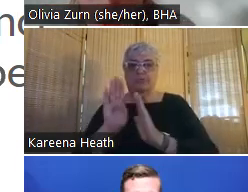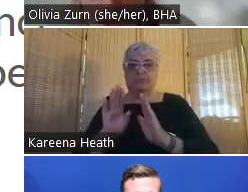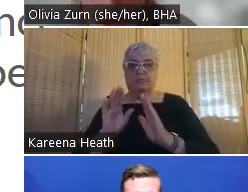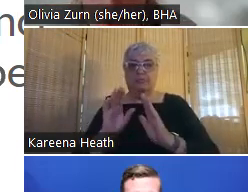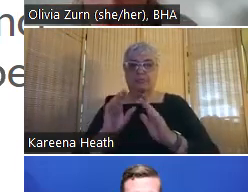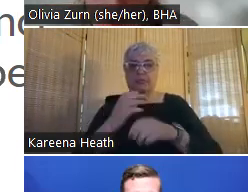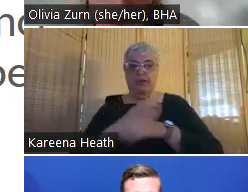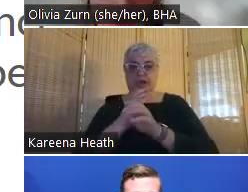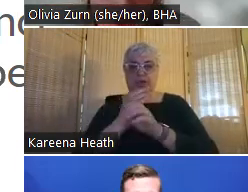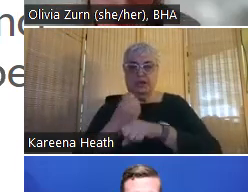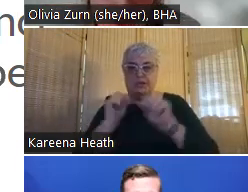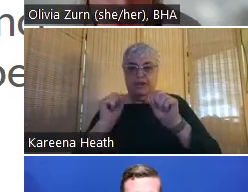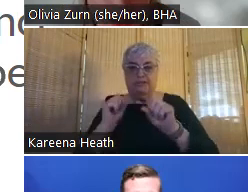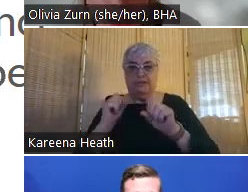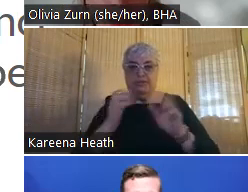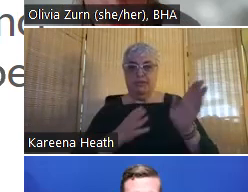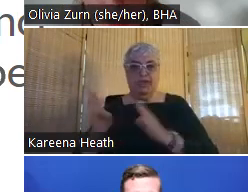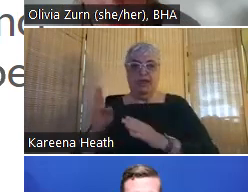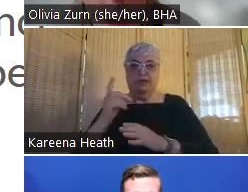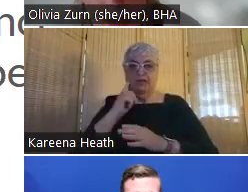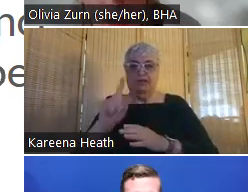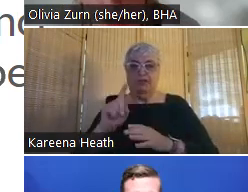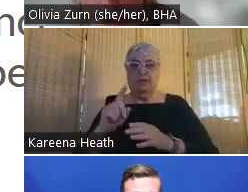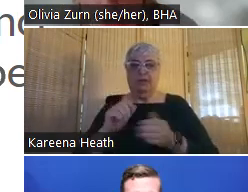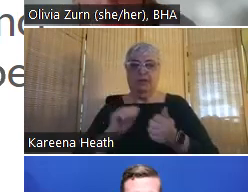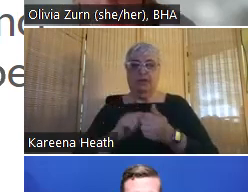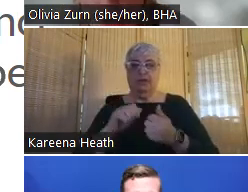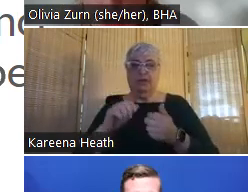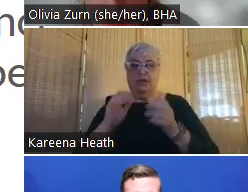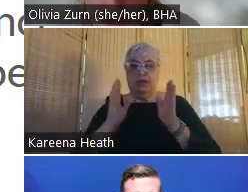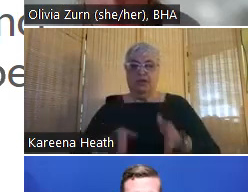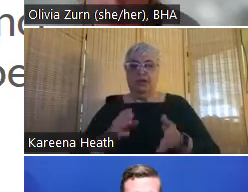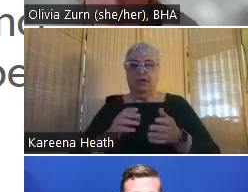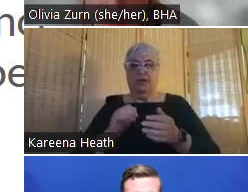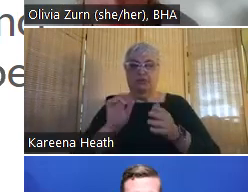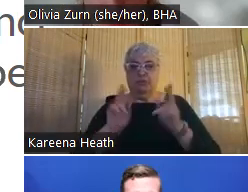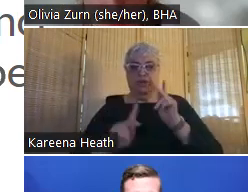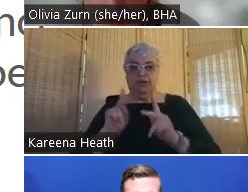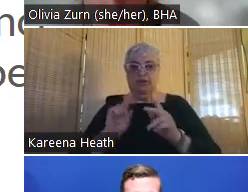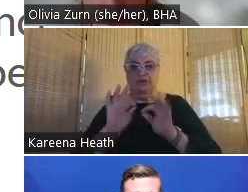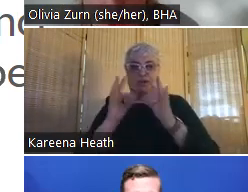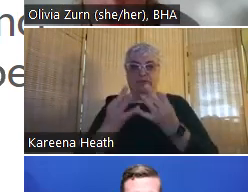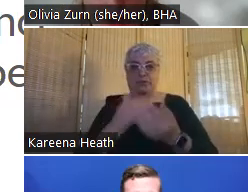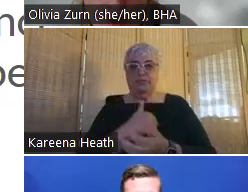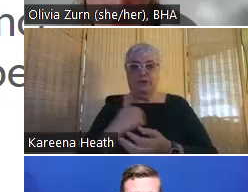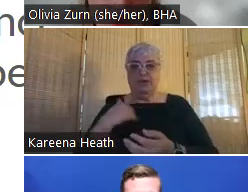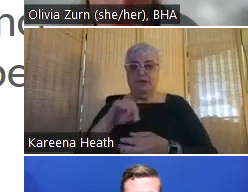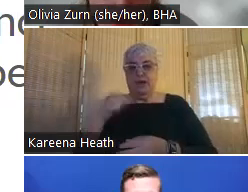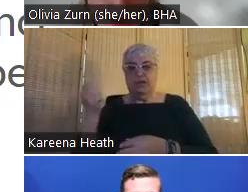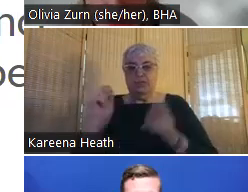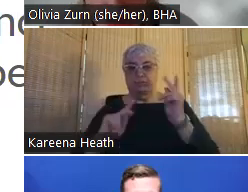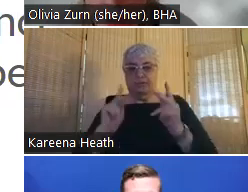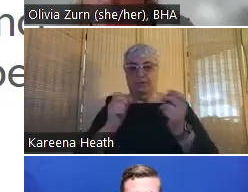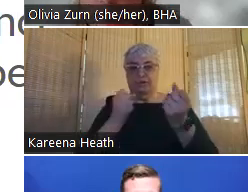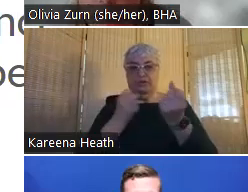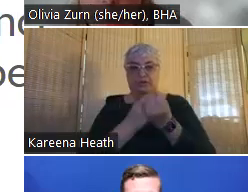include psychiatric advance directives in collaboration with the individual in crisis and their family members and/or other social supports